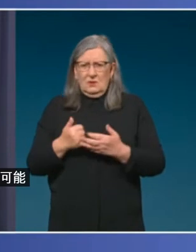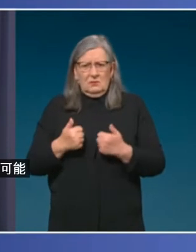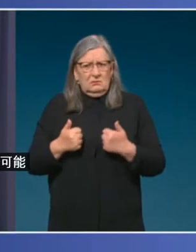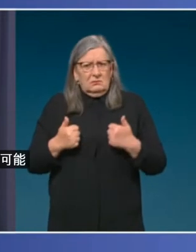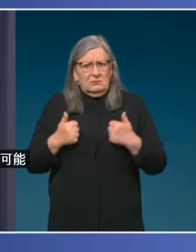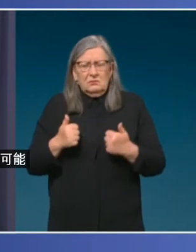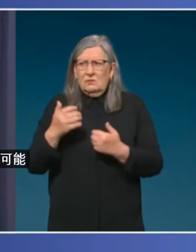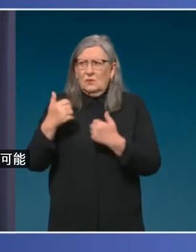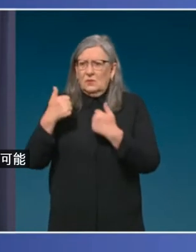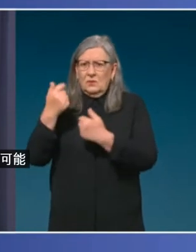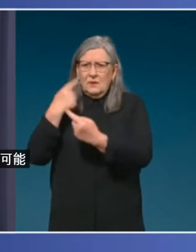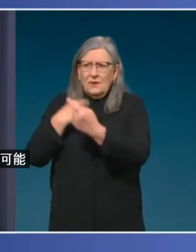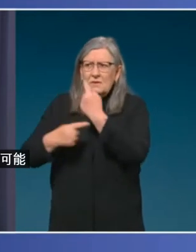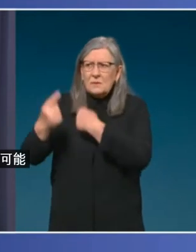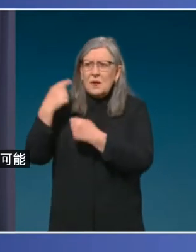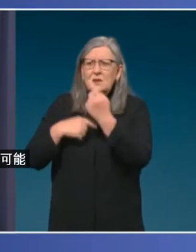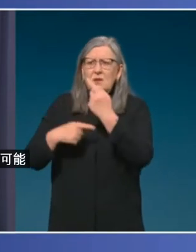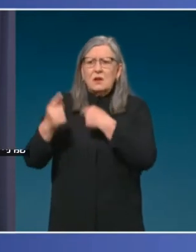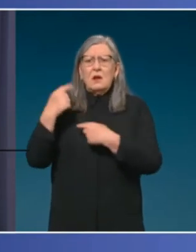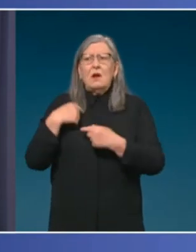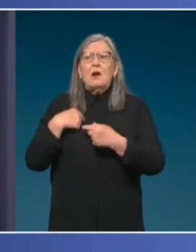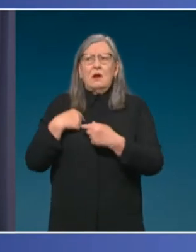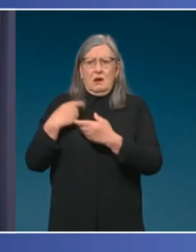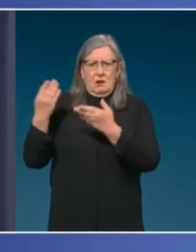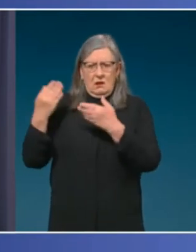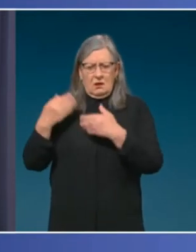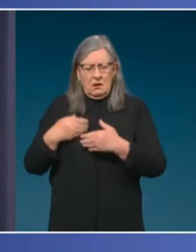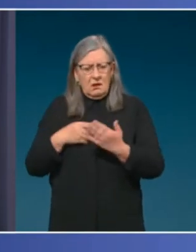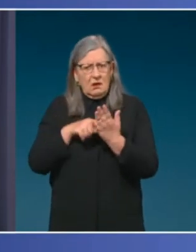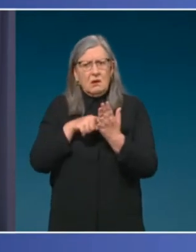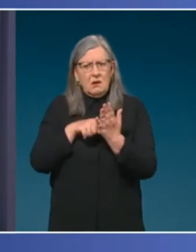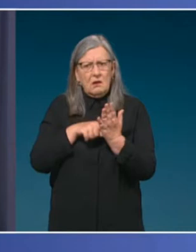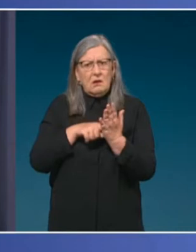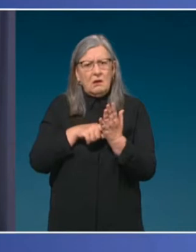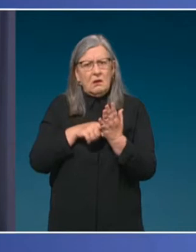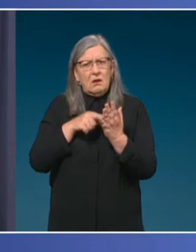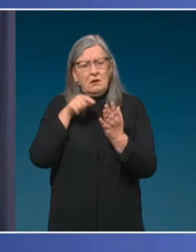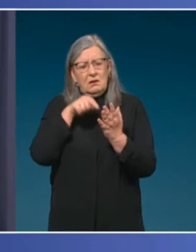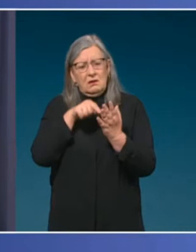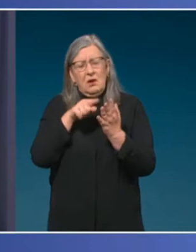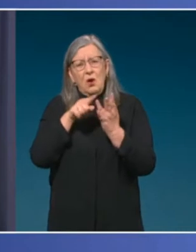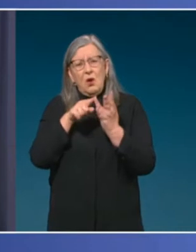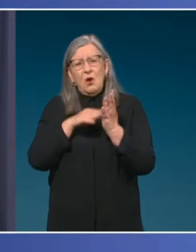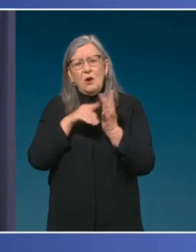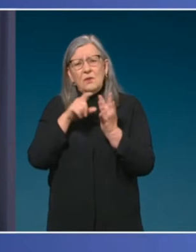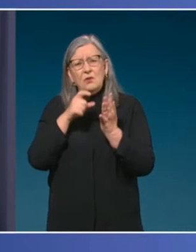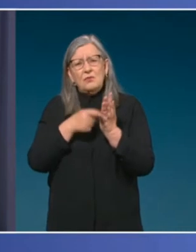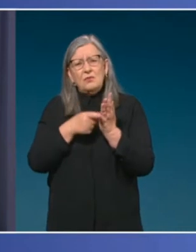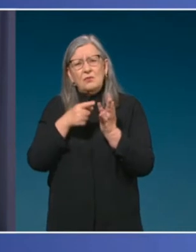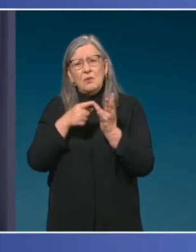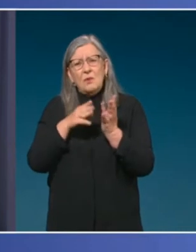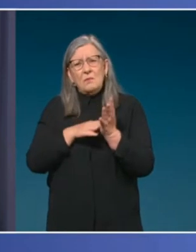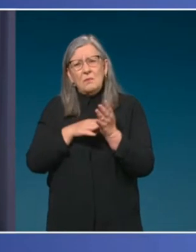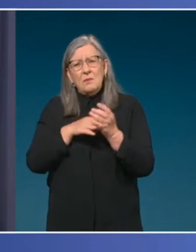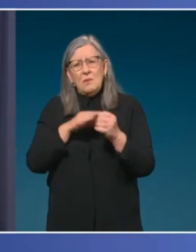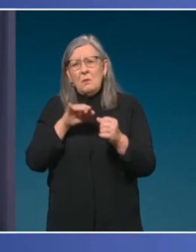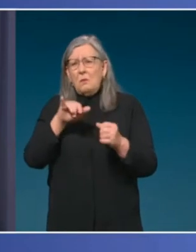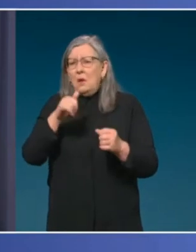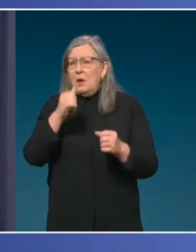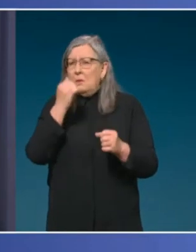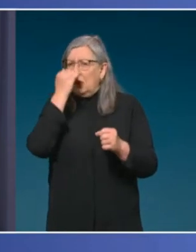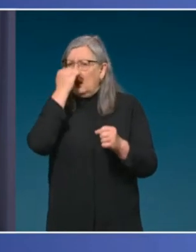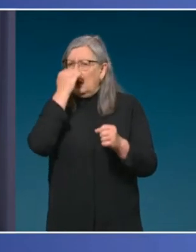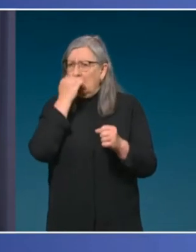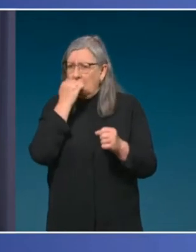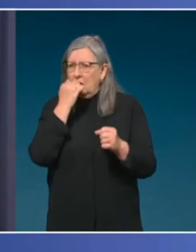may turn out to be a milder variant, even if it were more transmissible,